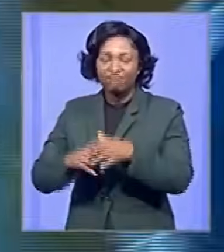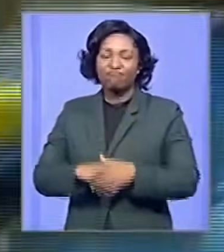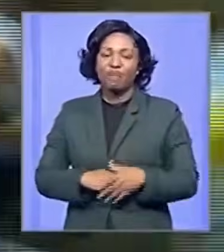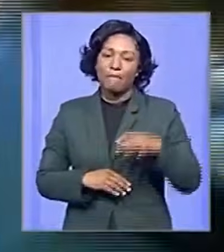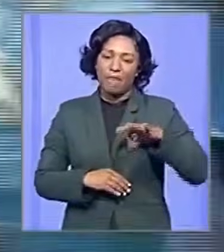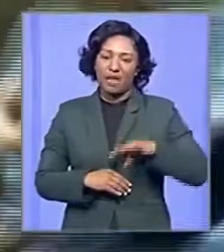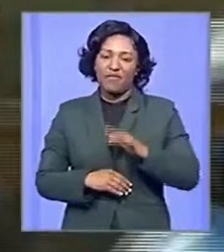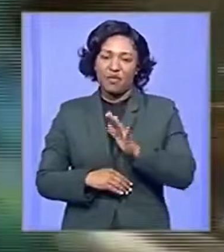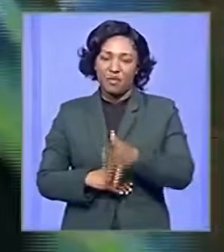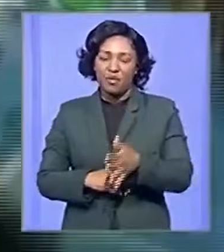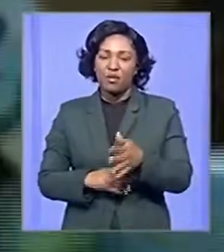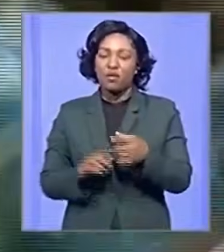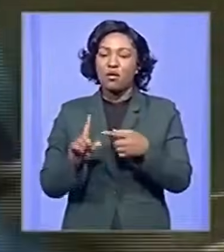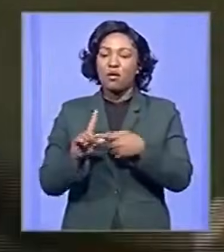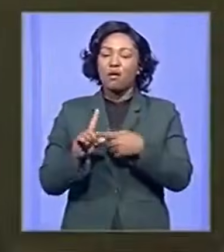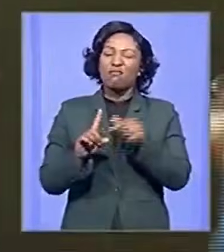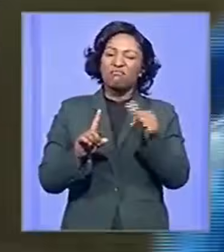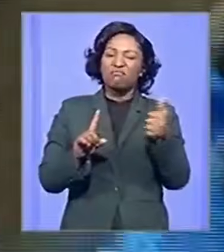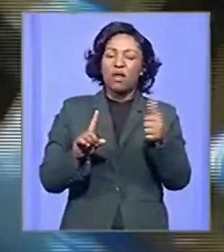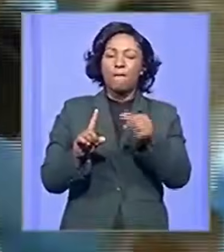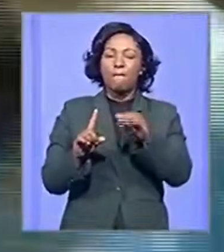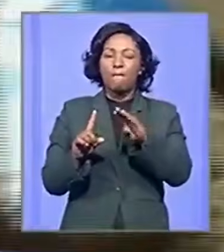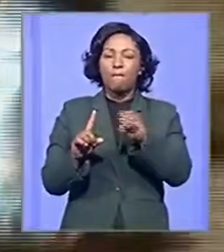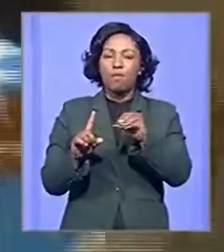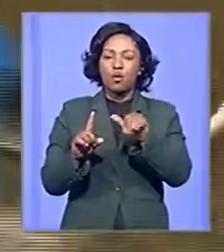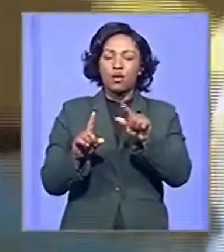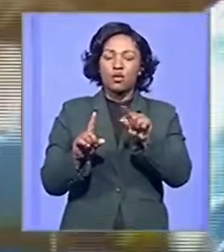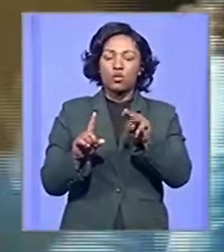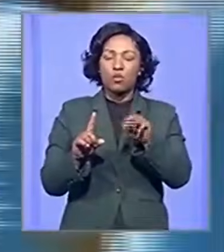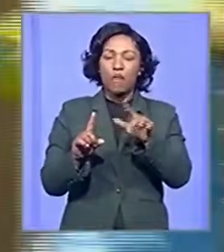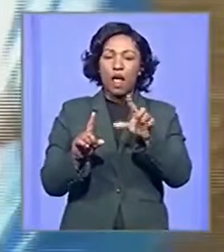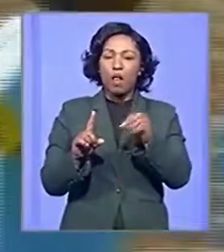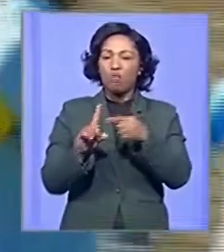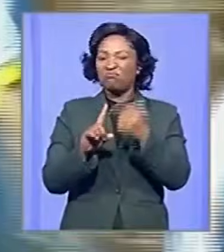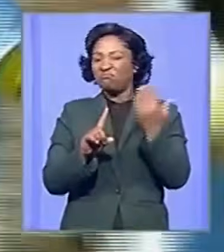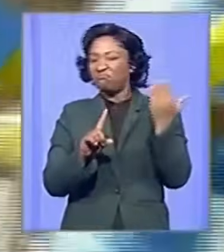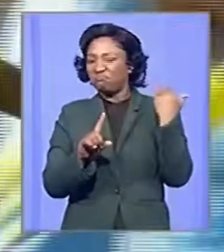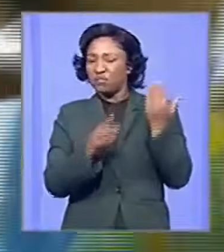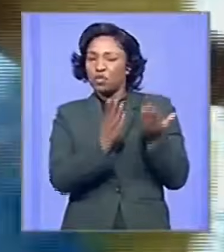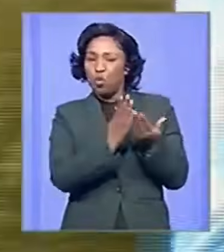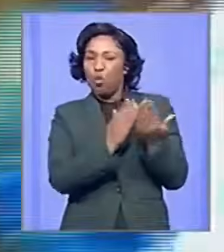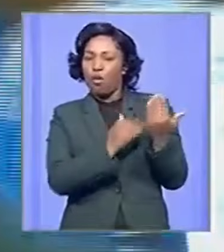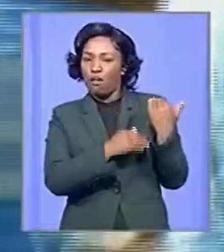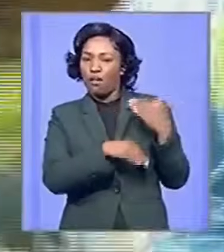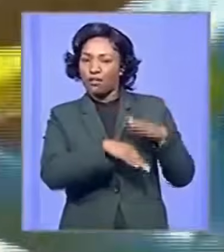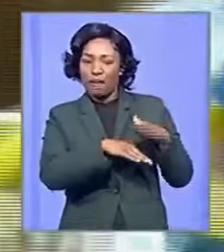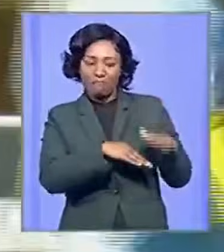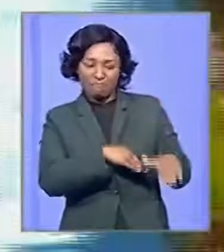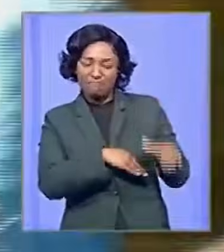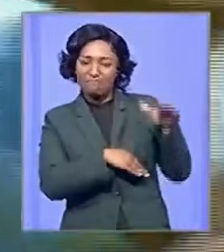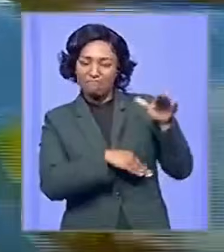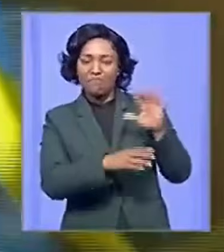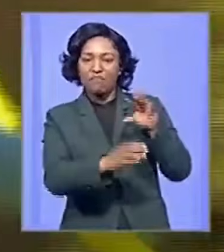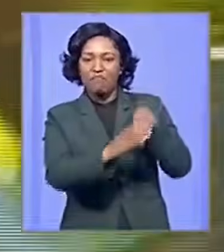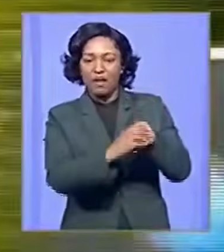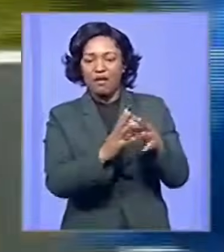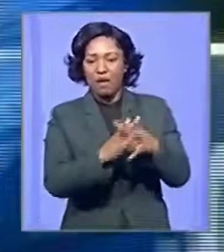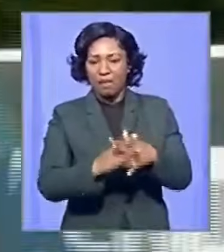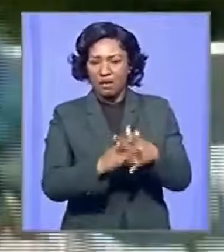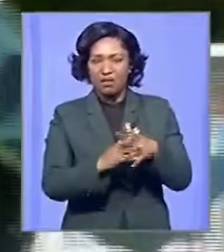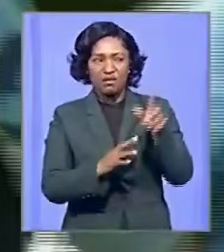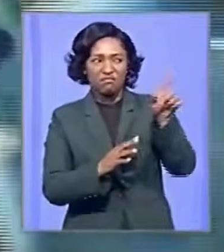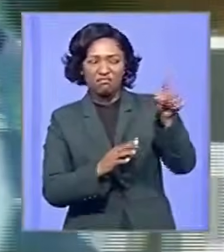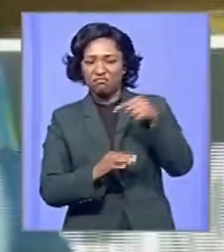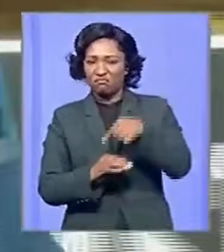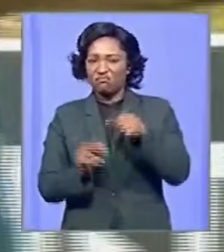kileng a bapala sehlopha se seng sa America ha ntse a kena sekolo o re mmapalo wa bona ha wa fapana hakalo le wa dipapadi